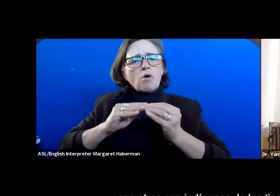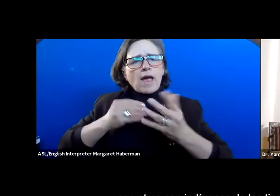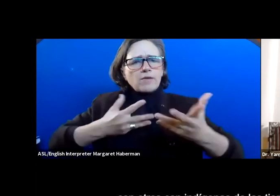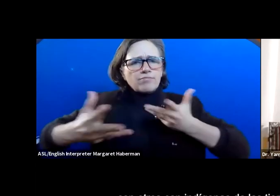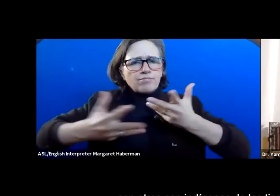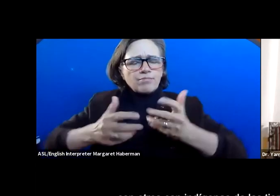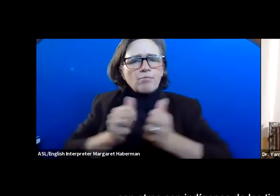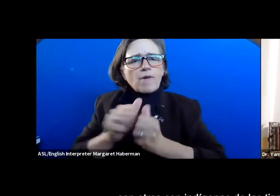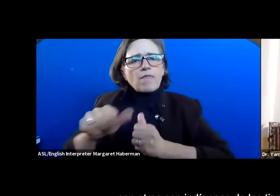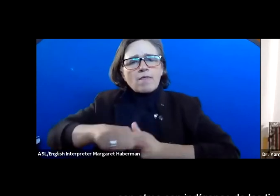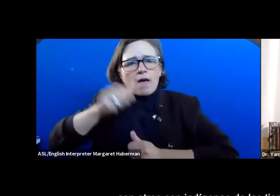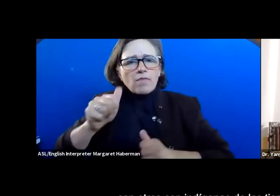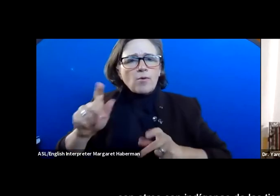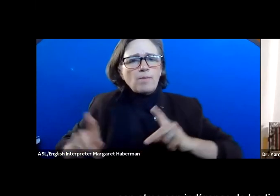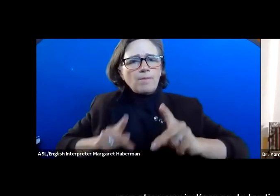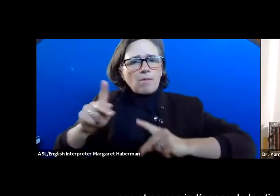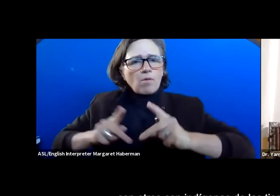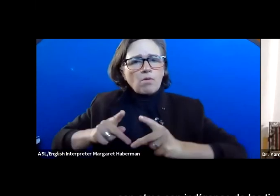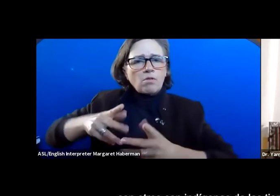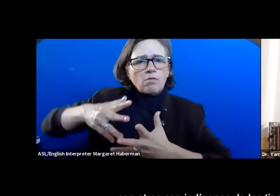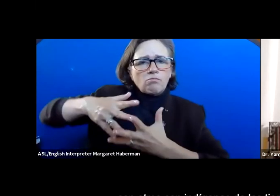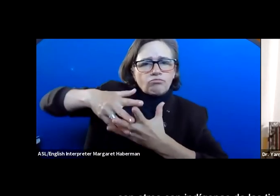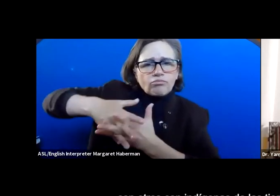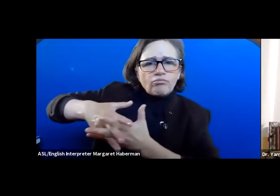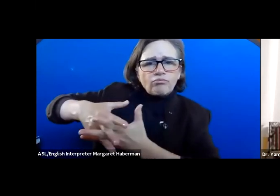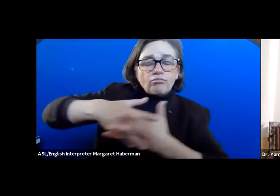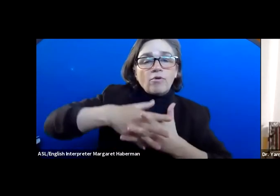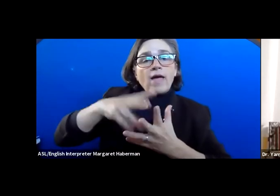of the lands of Turtle Island.